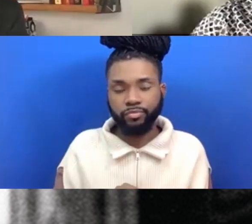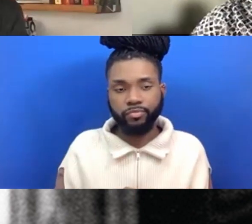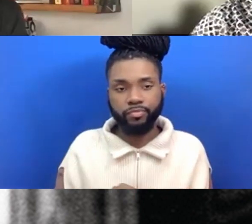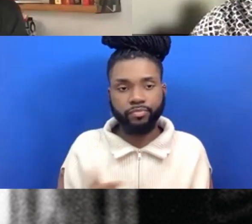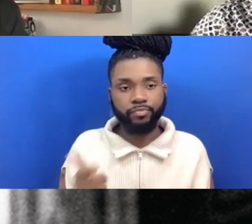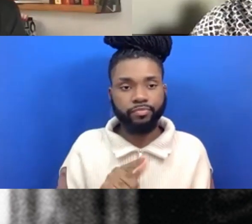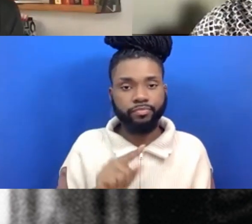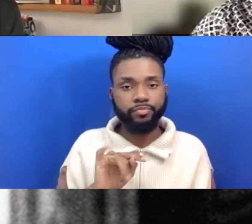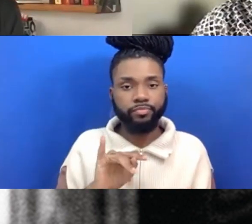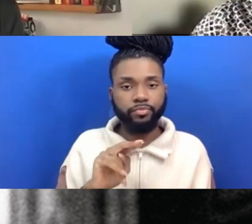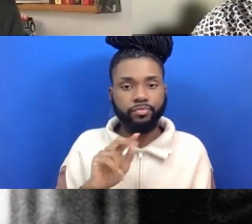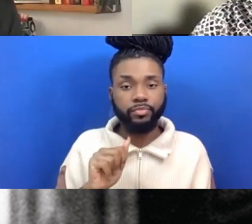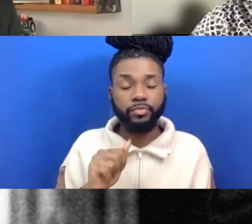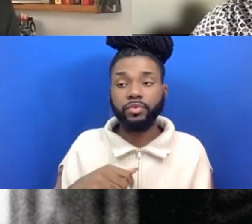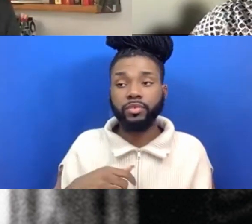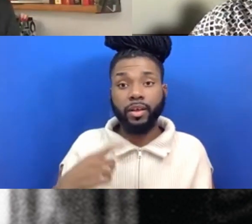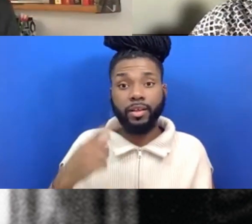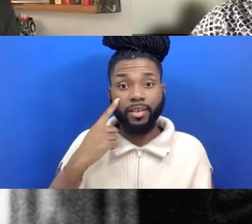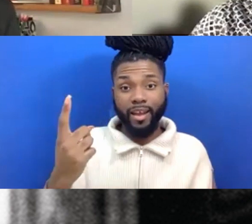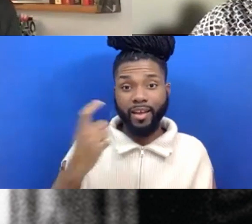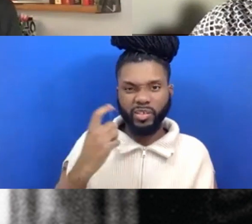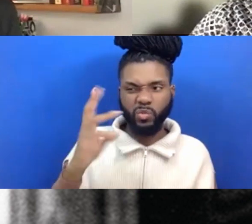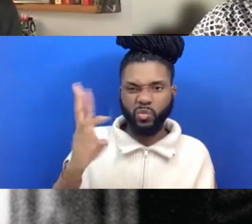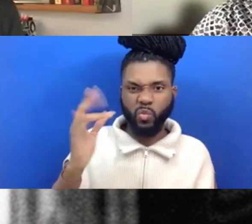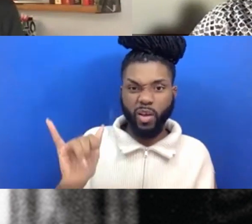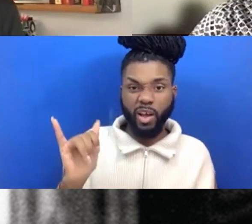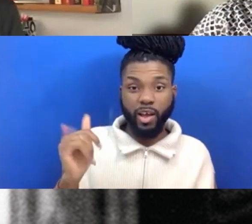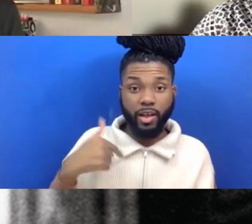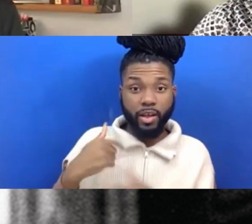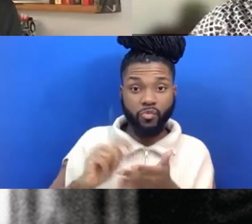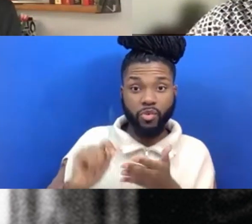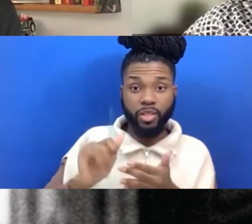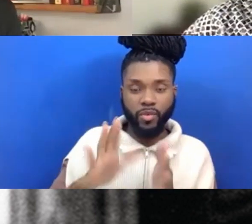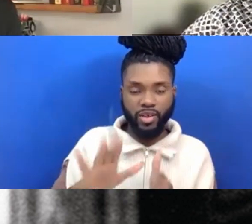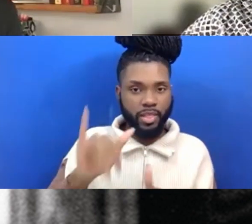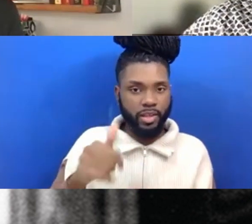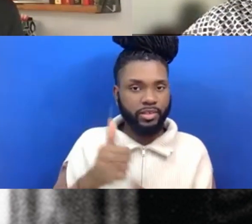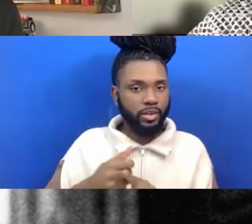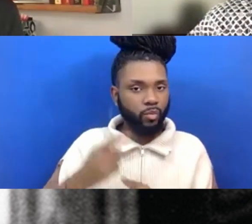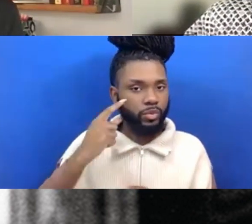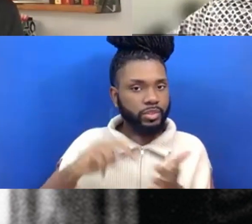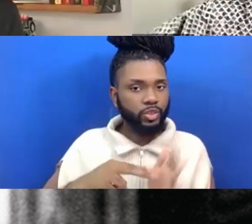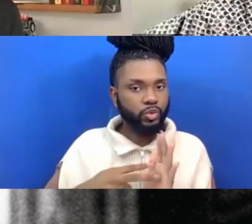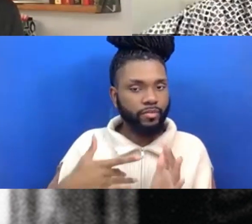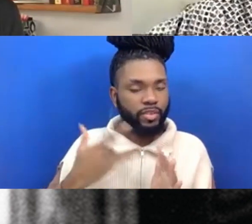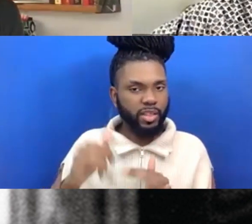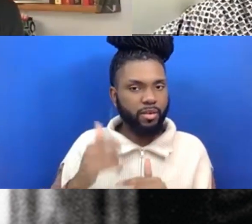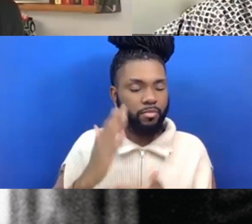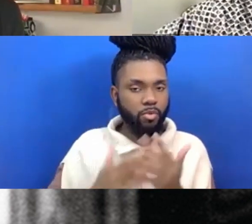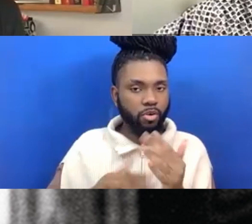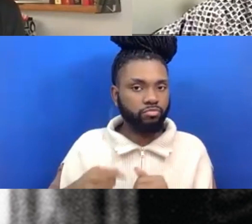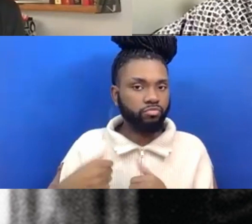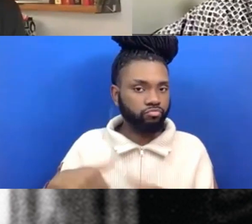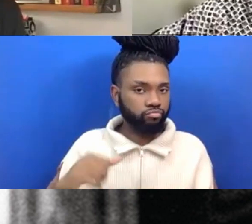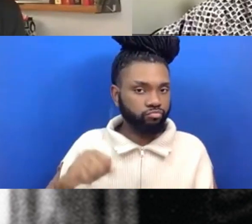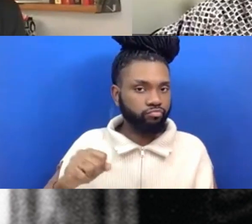the why write it this way is the intentional part. I will say that is extremely intentional. And it is